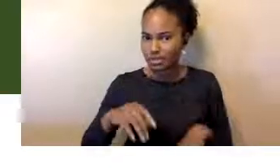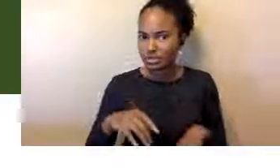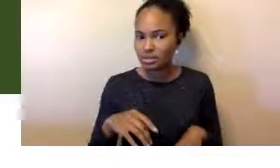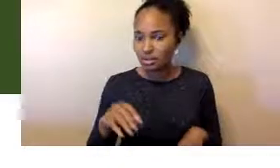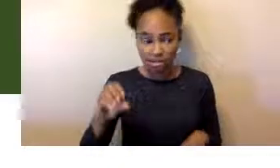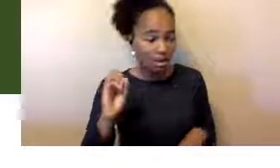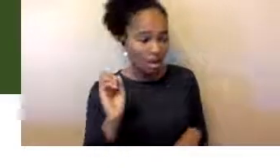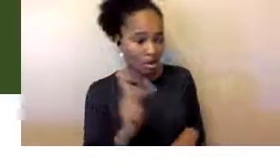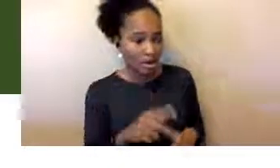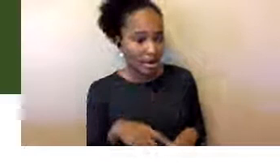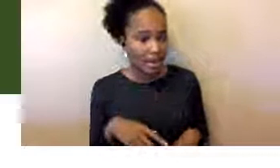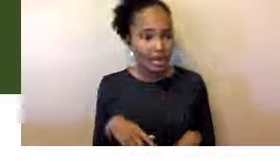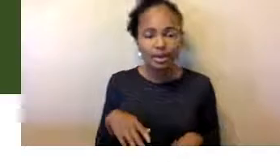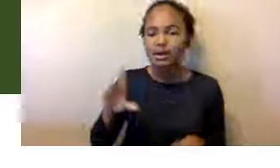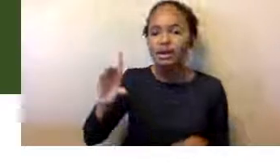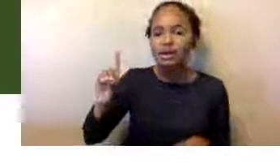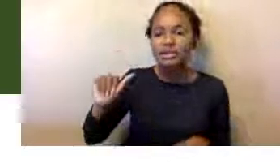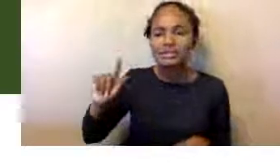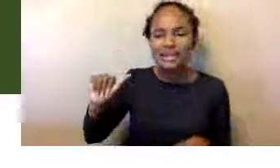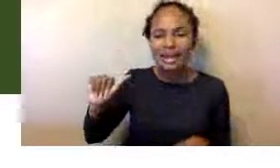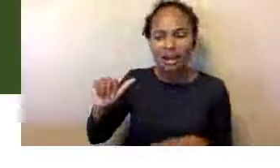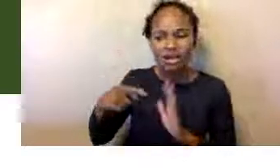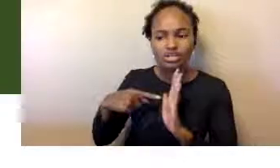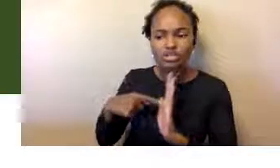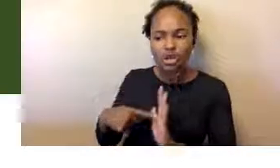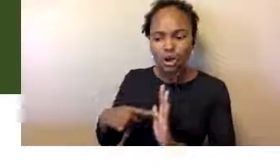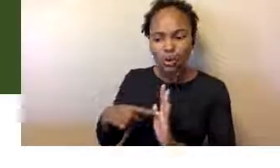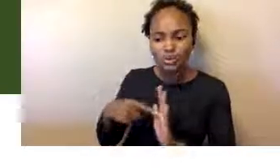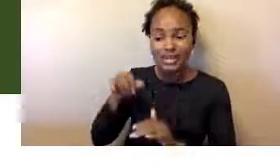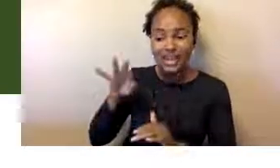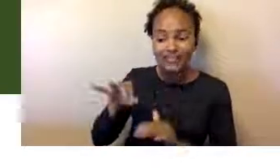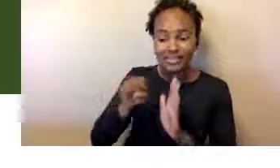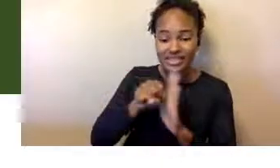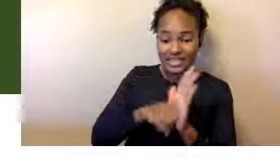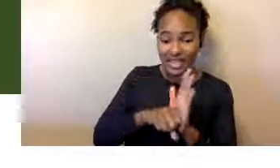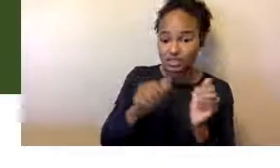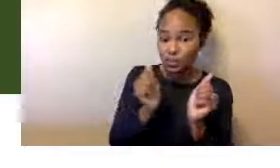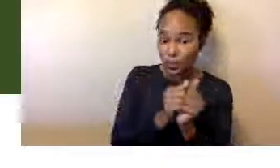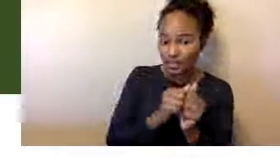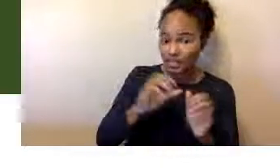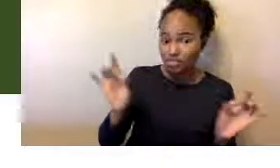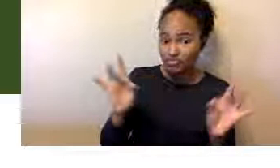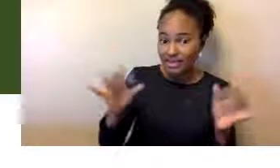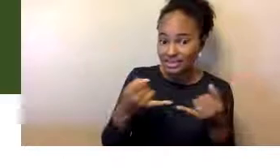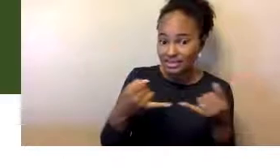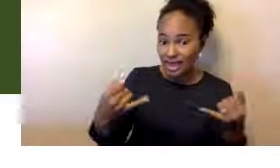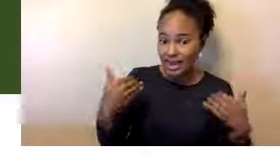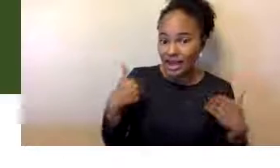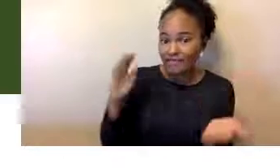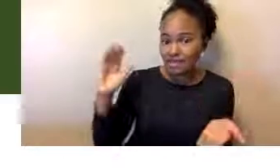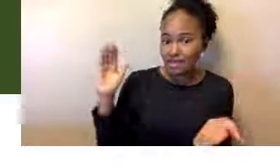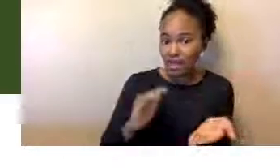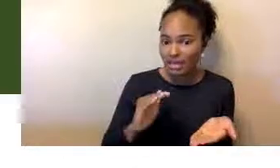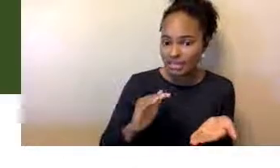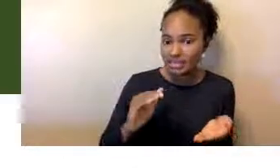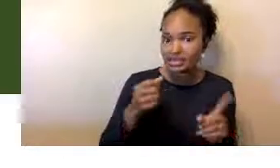Okay. The question is there data that shows whether or not states with a crisis line have lower incidences